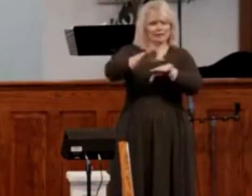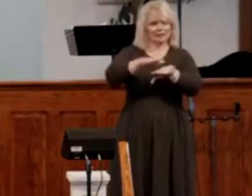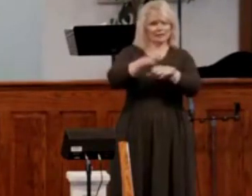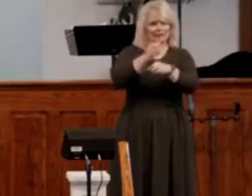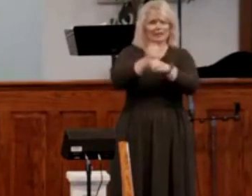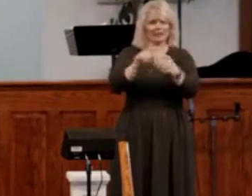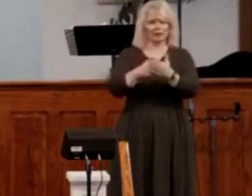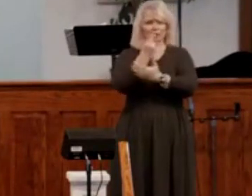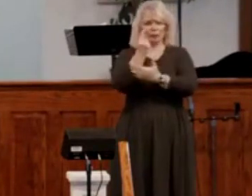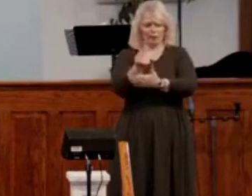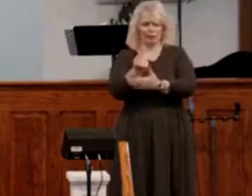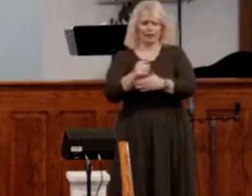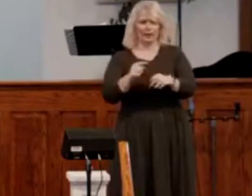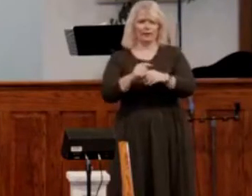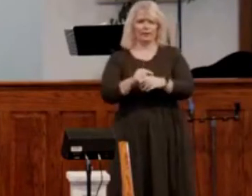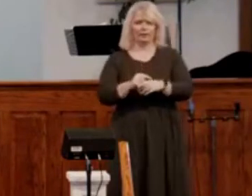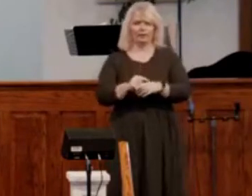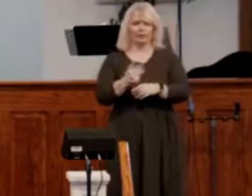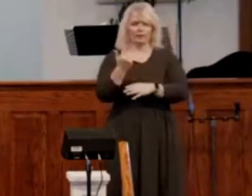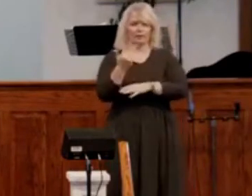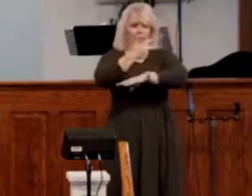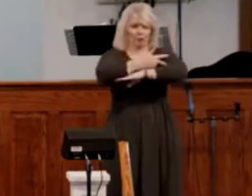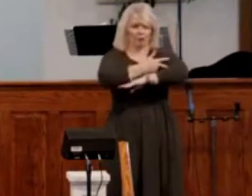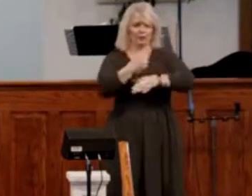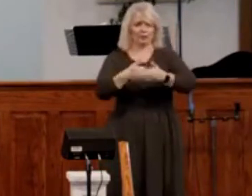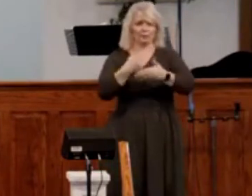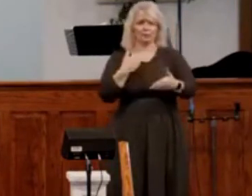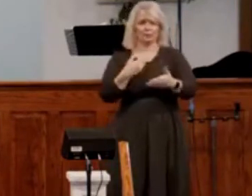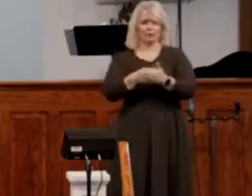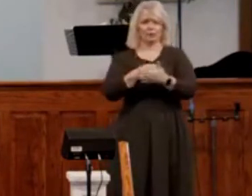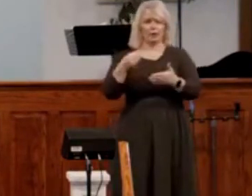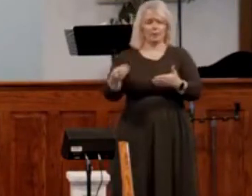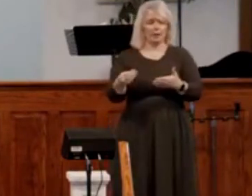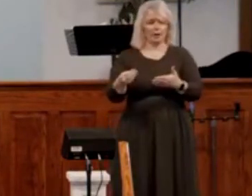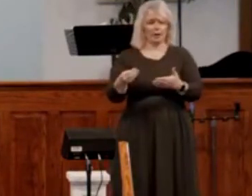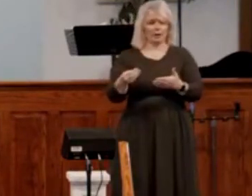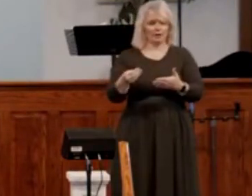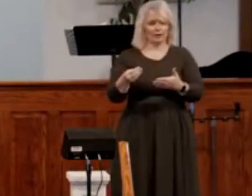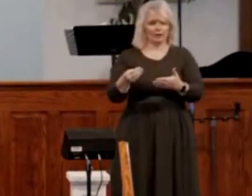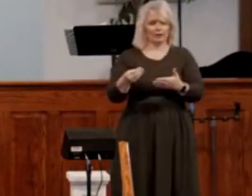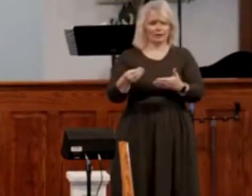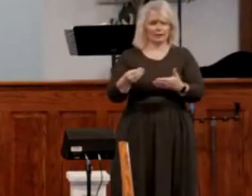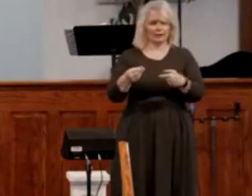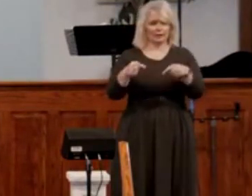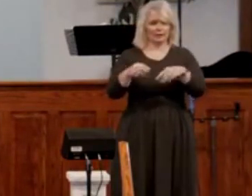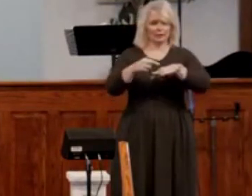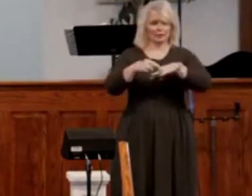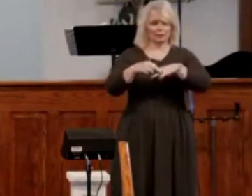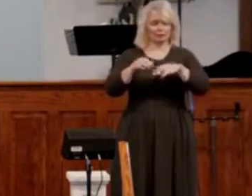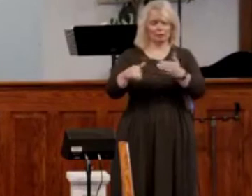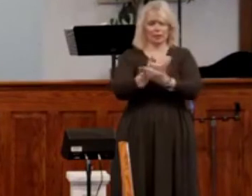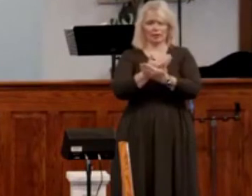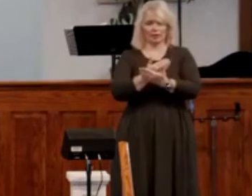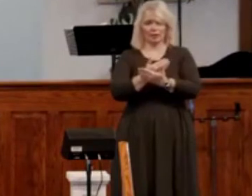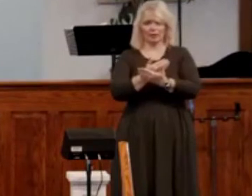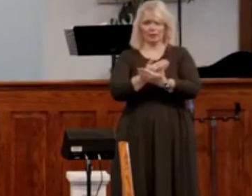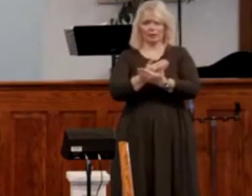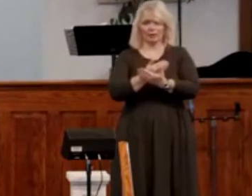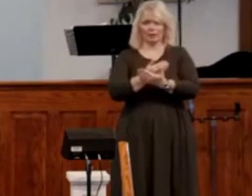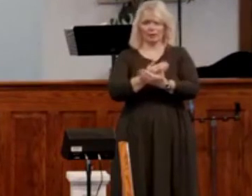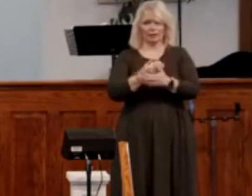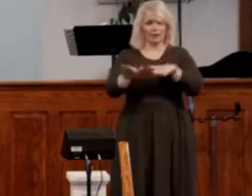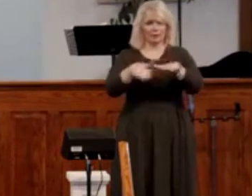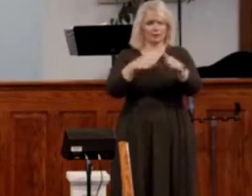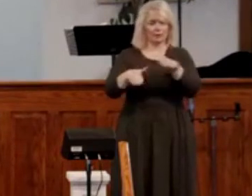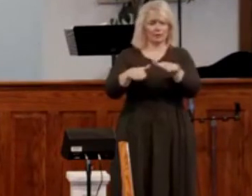new one. And so for 3 days before I bought this silicone one as a placeholder for my new one, I was walking around